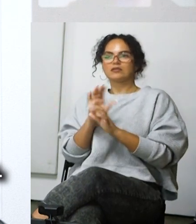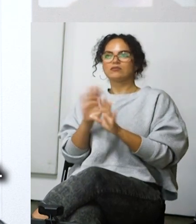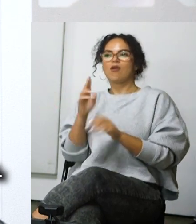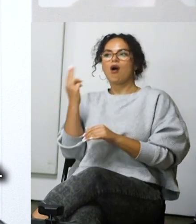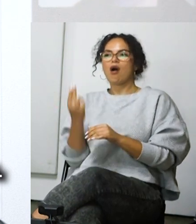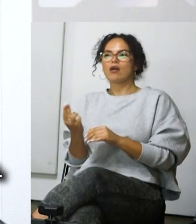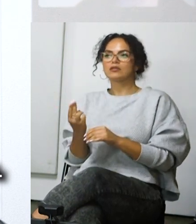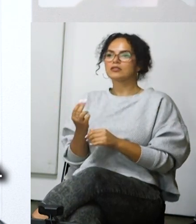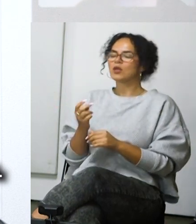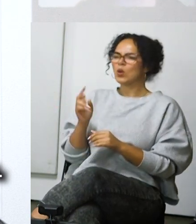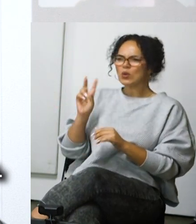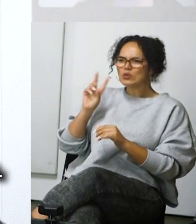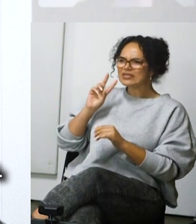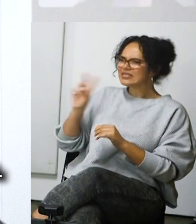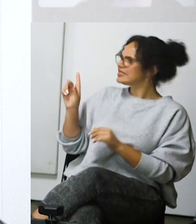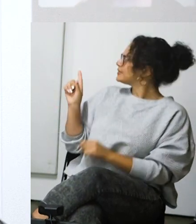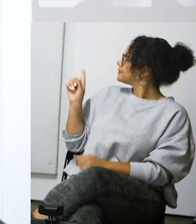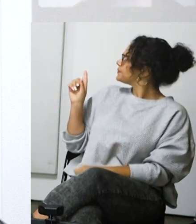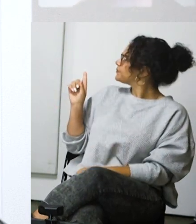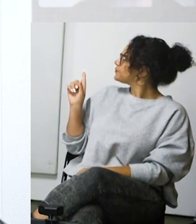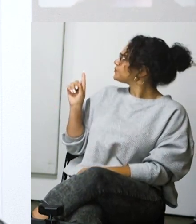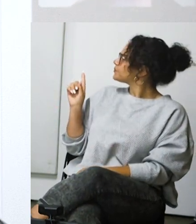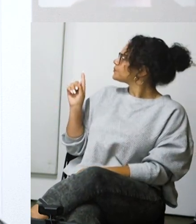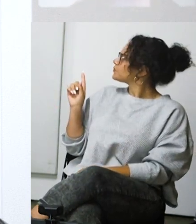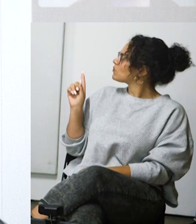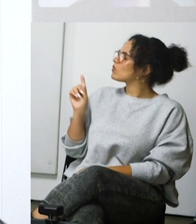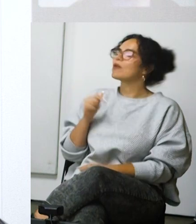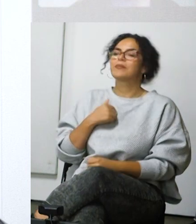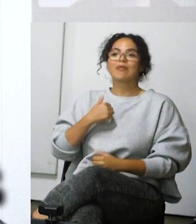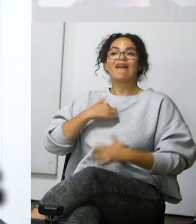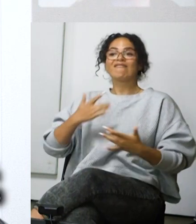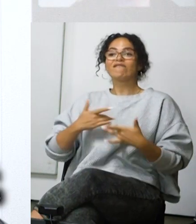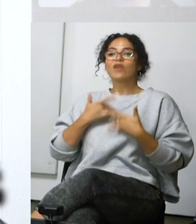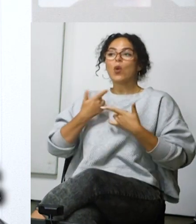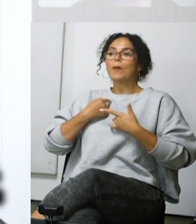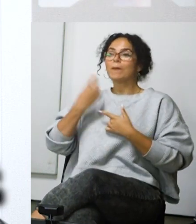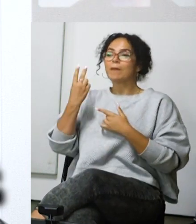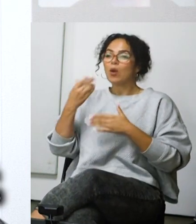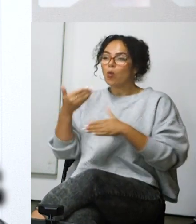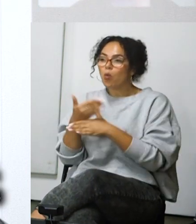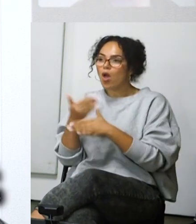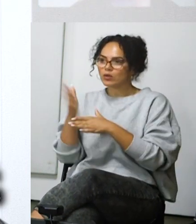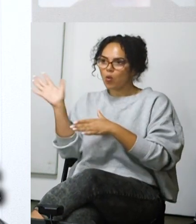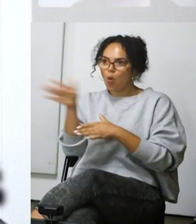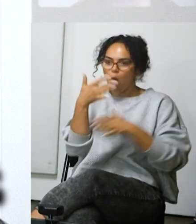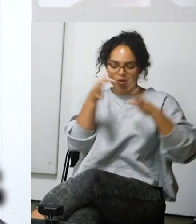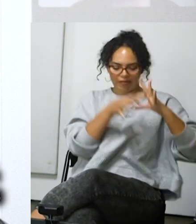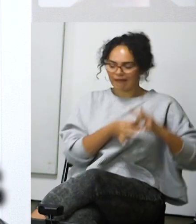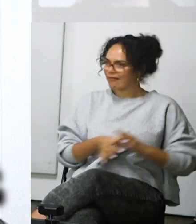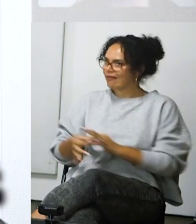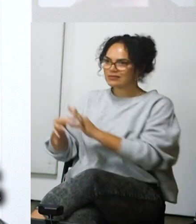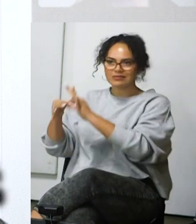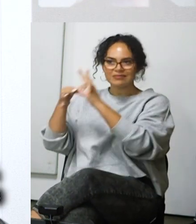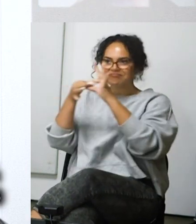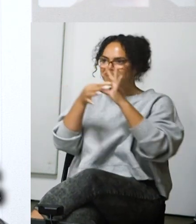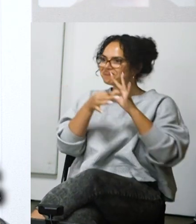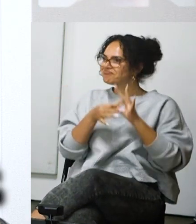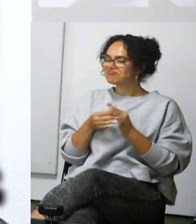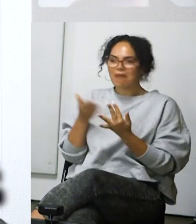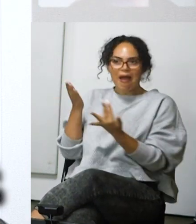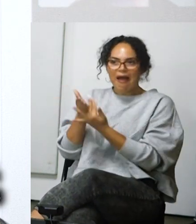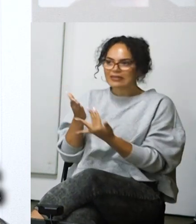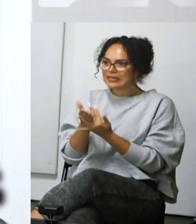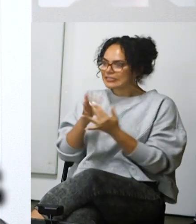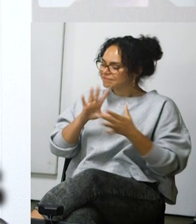all of these strands of my work as interconnected. So my access work comes out of being an artist